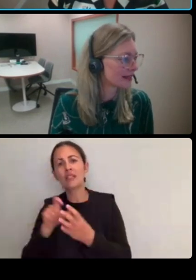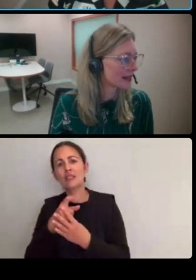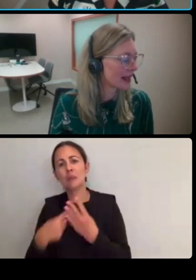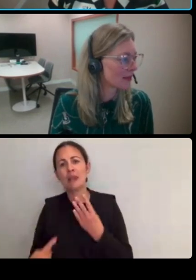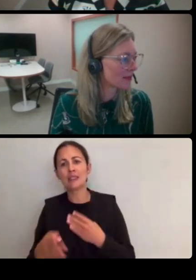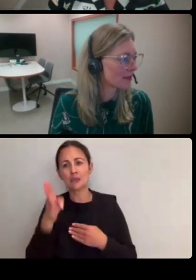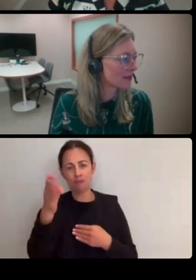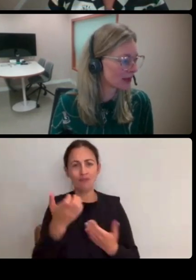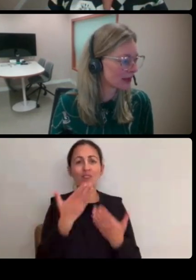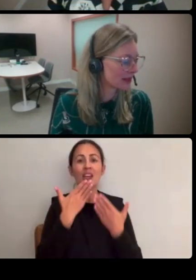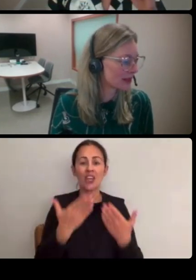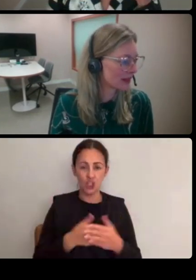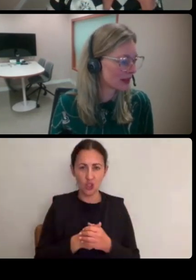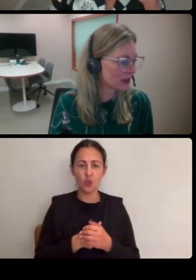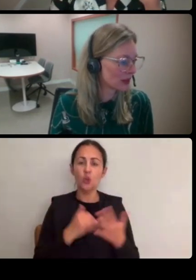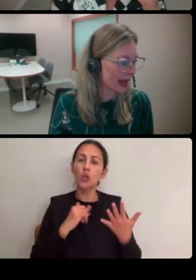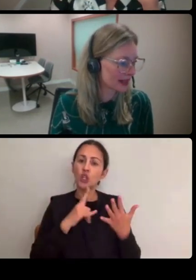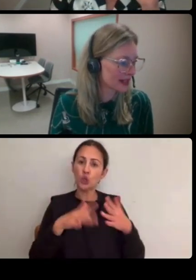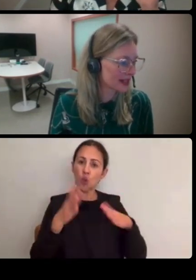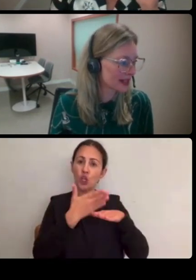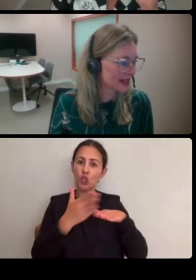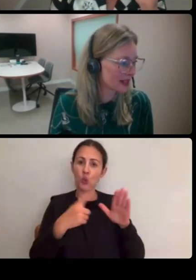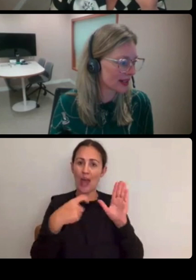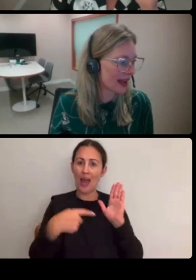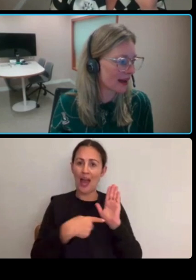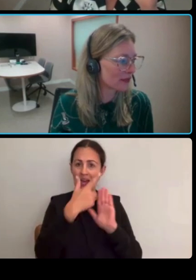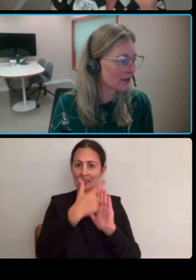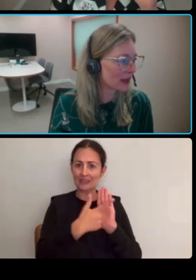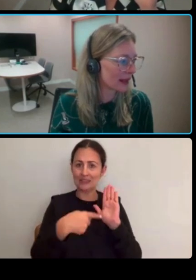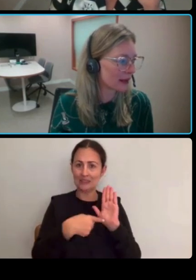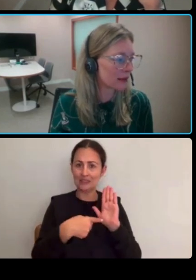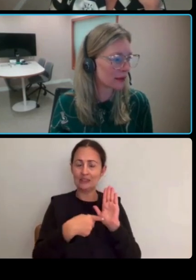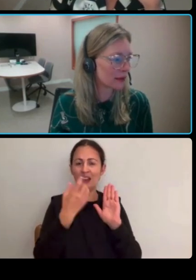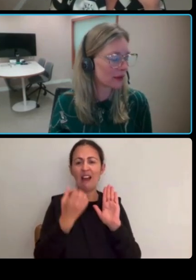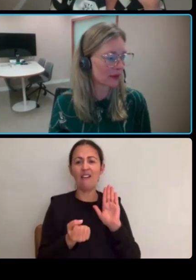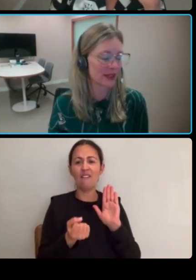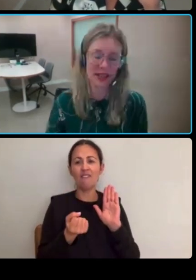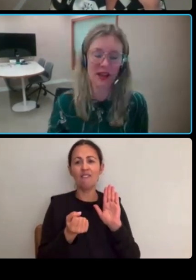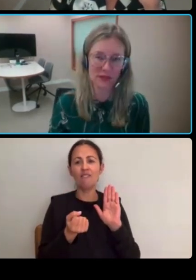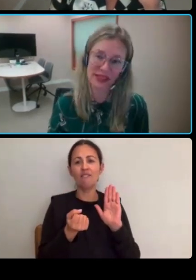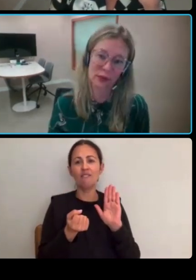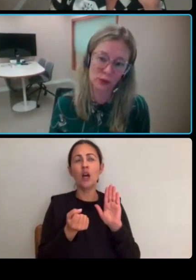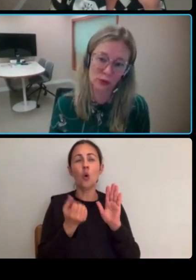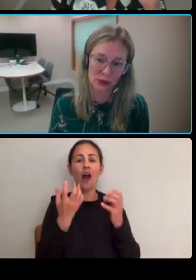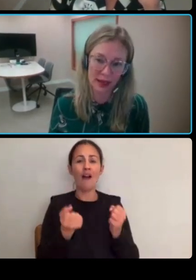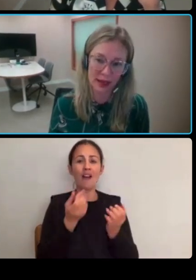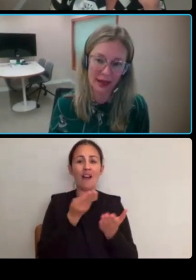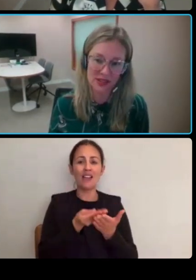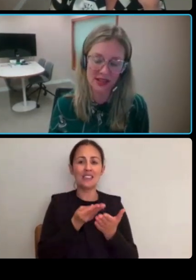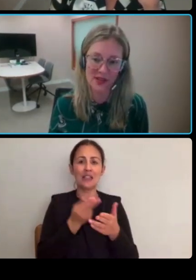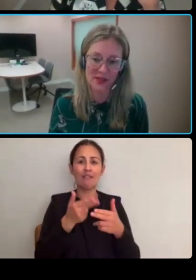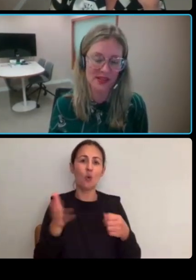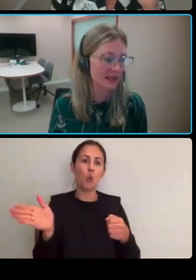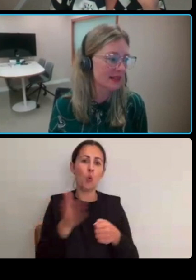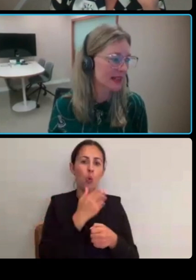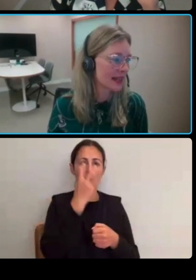Thanks, Caroline. So the new Act is going to have it's going to cover funding for all aged